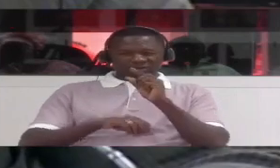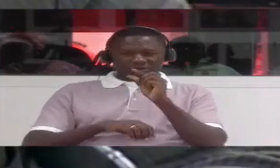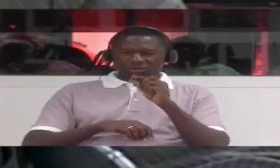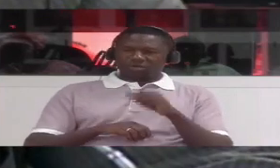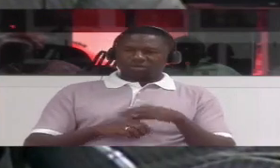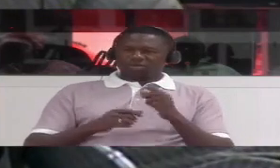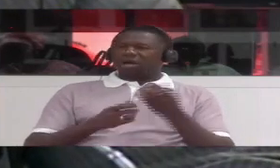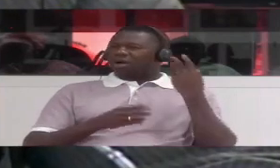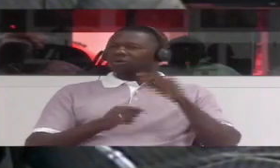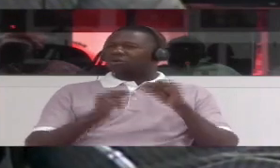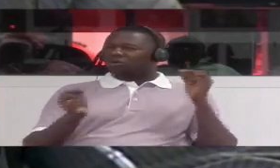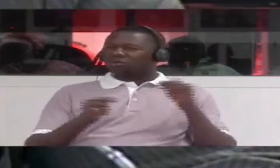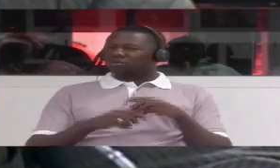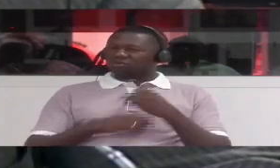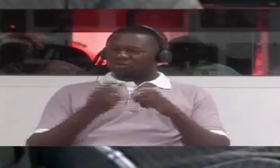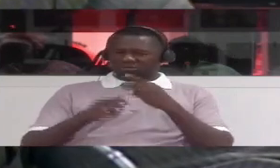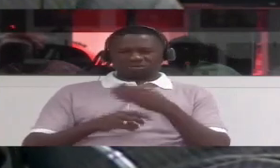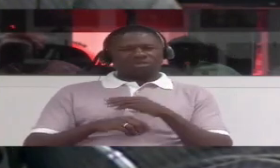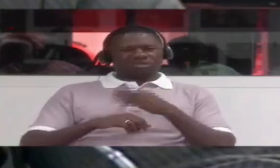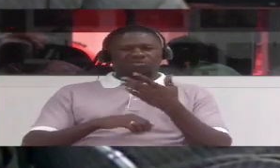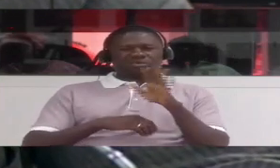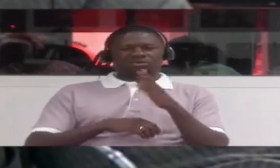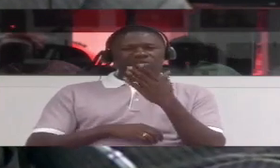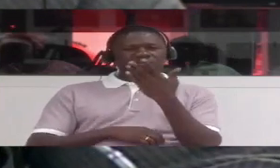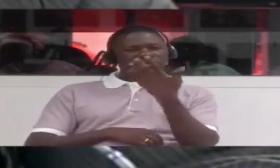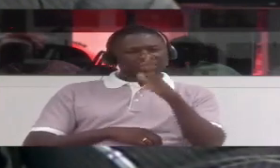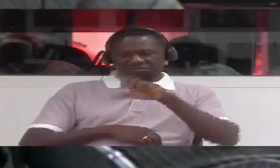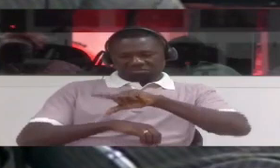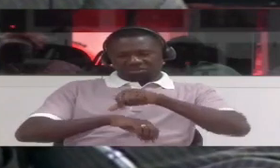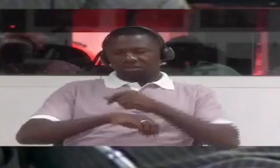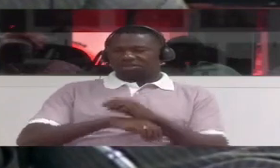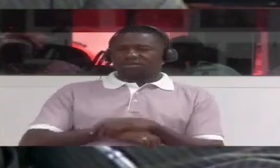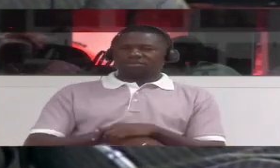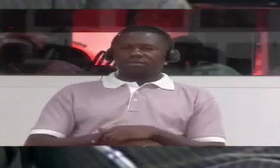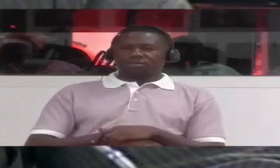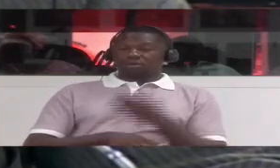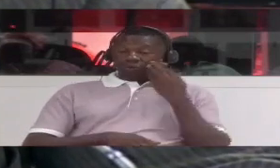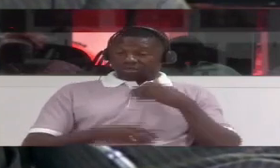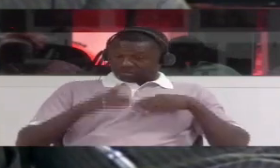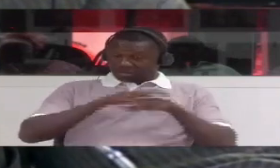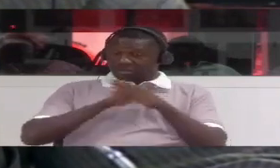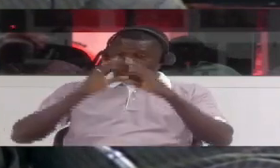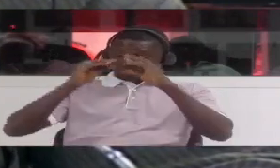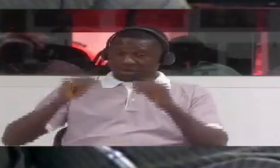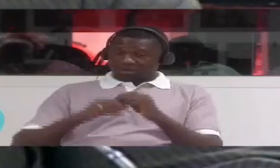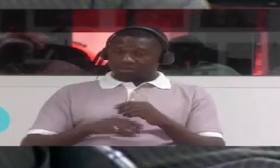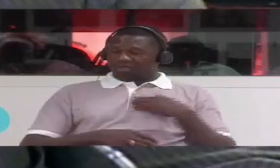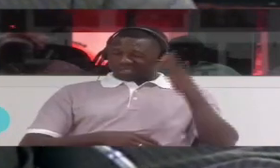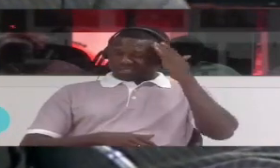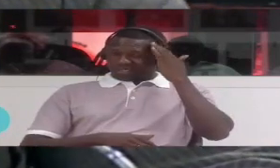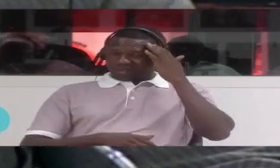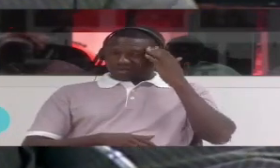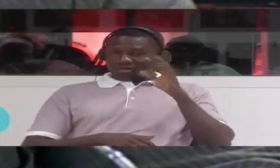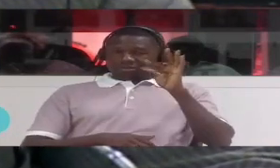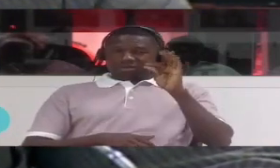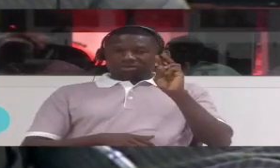Not as long as the previous one, maybe 10 minutes or something. Then I was ushered into this room, and I think Tumbul was